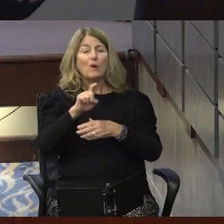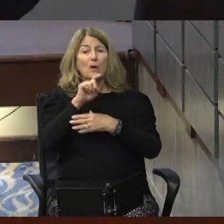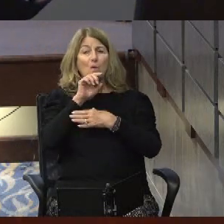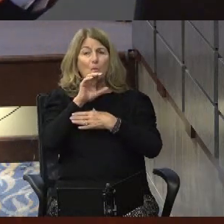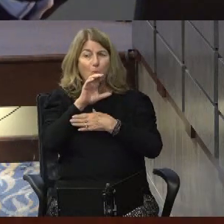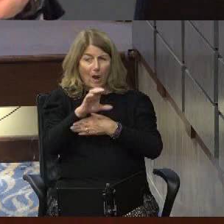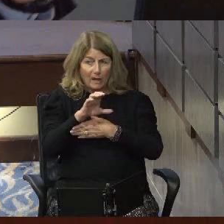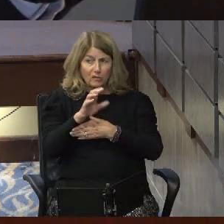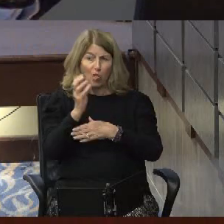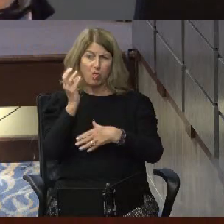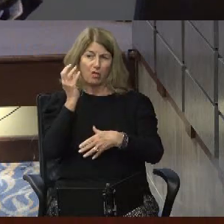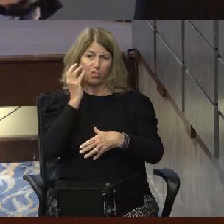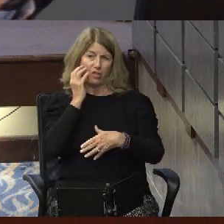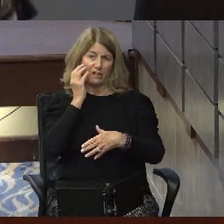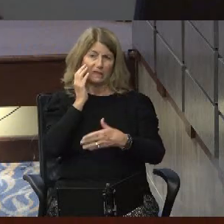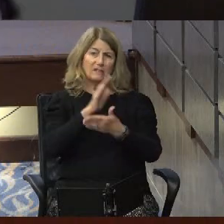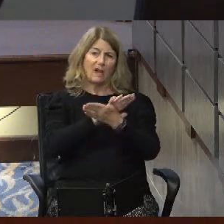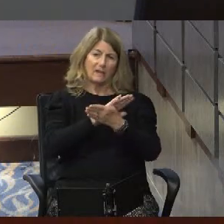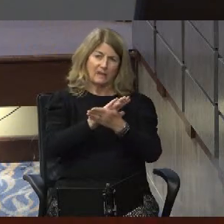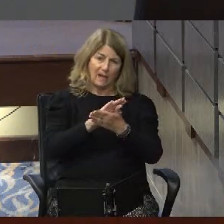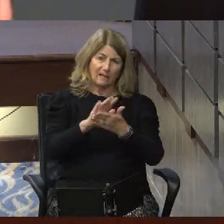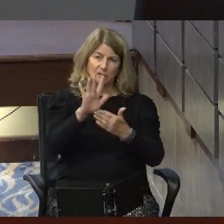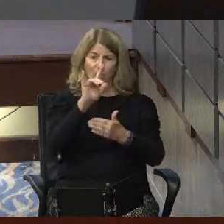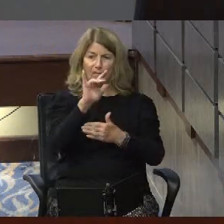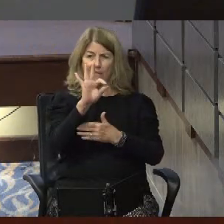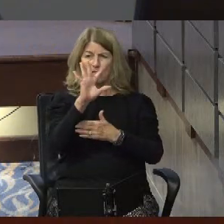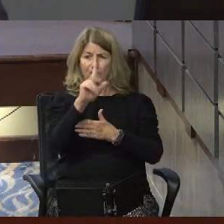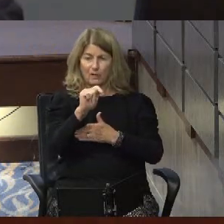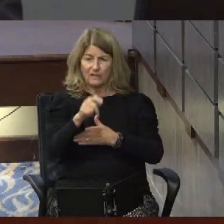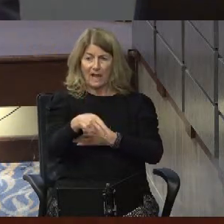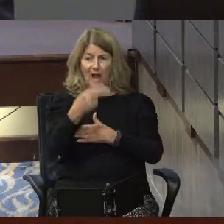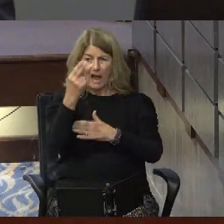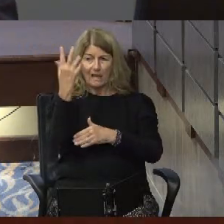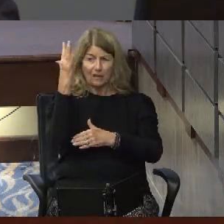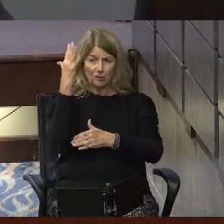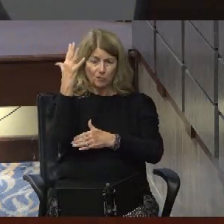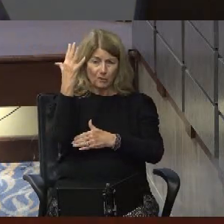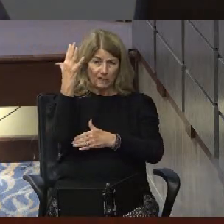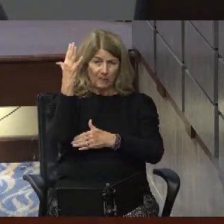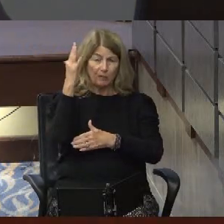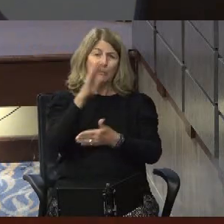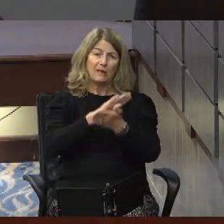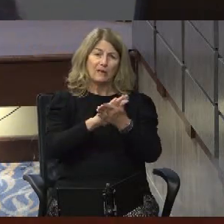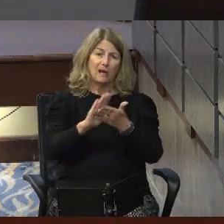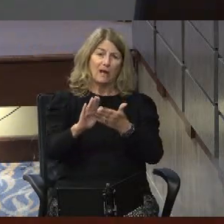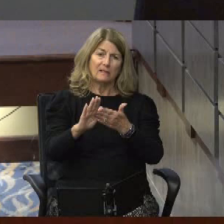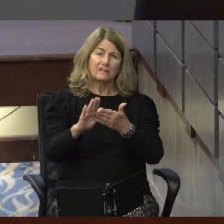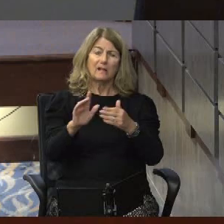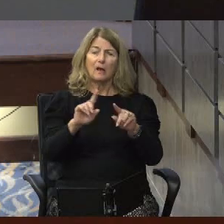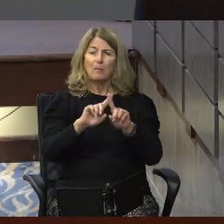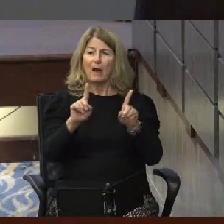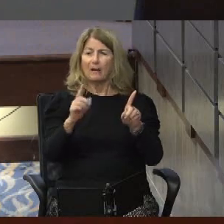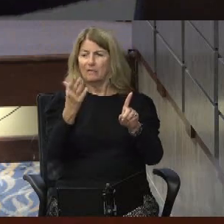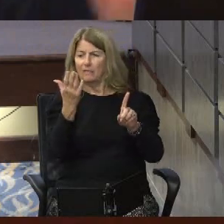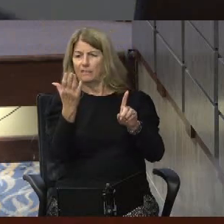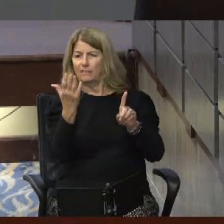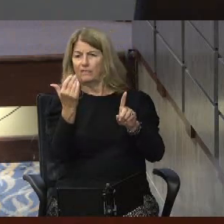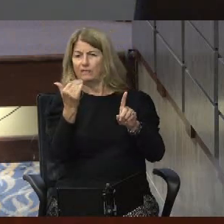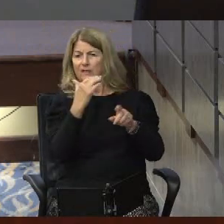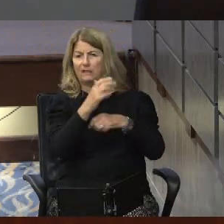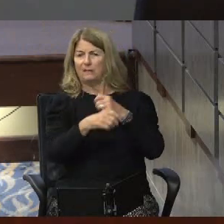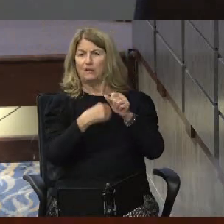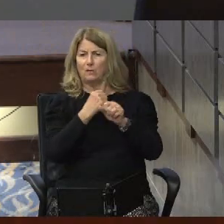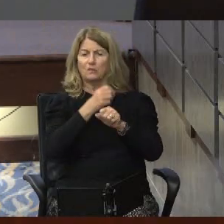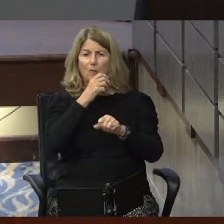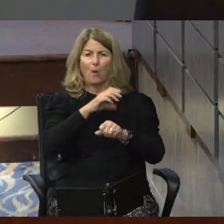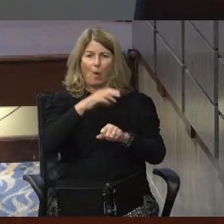tree that's whatever, 20 foot high and beautiful and you can see over it. But 15 years later where it's now dominating the